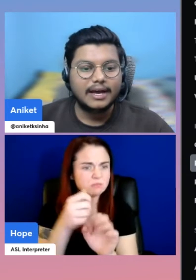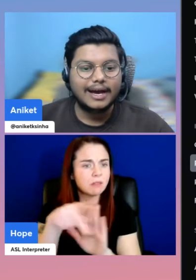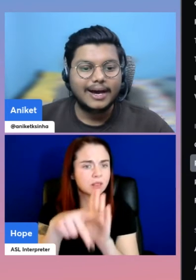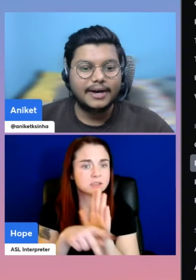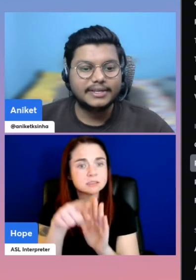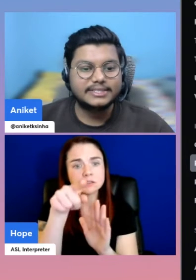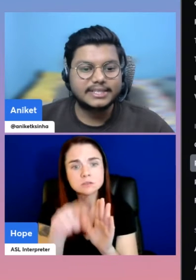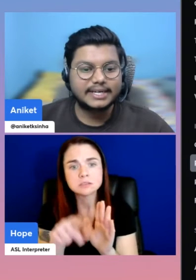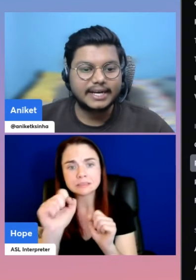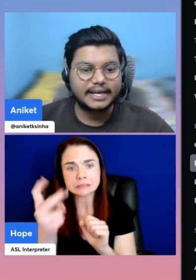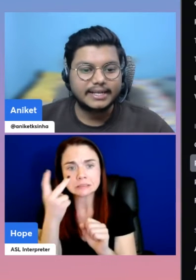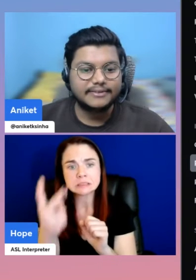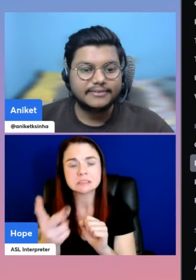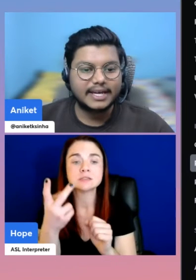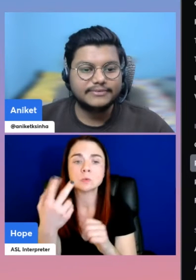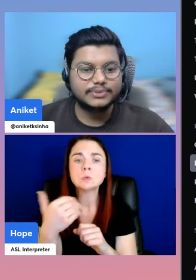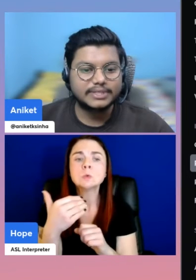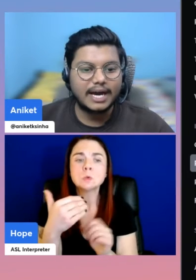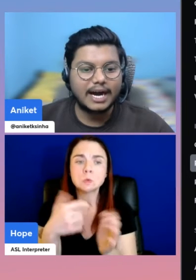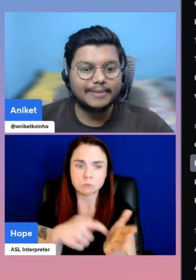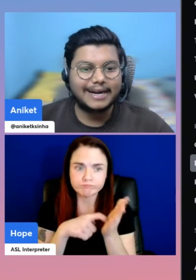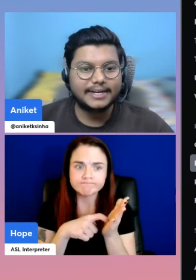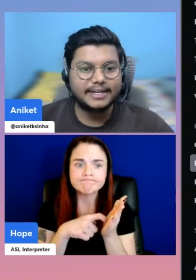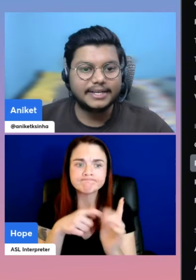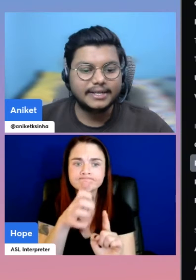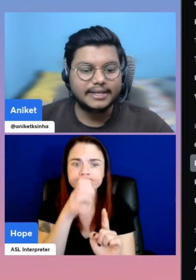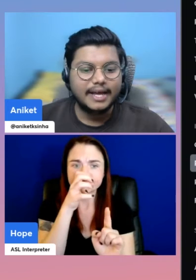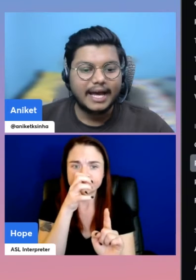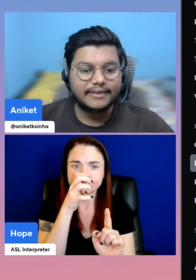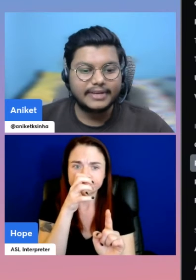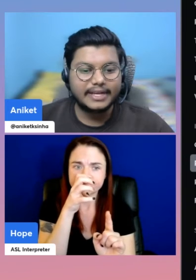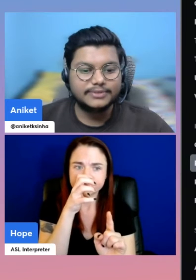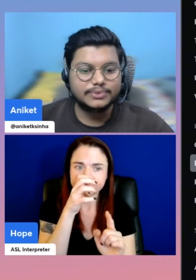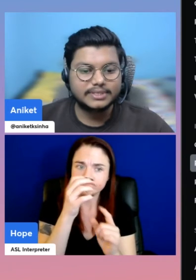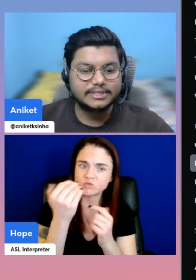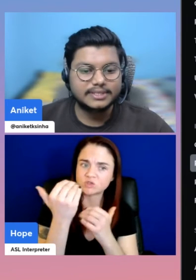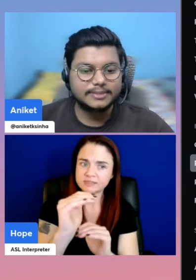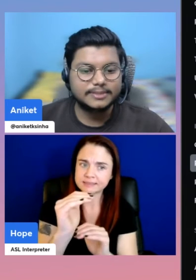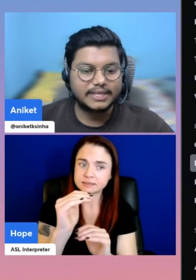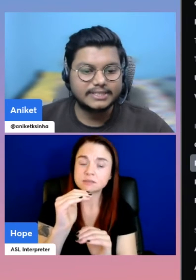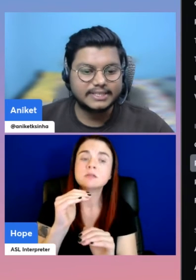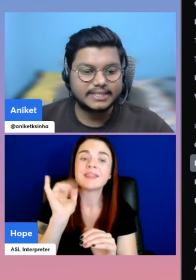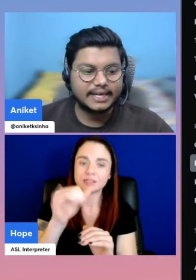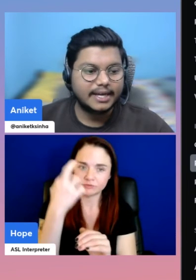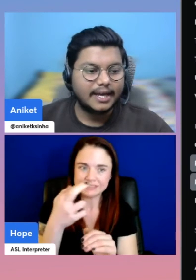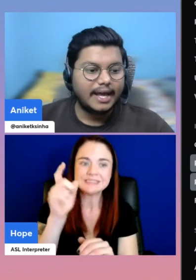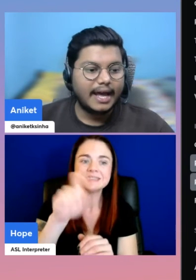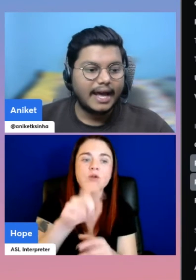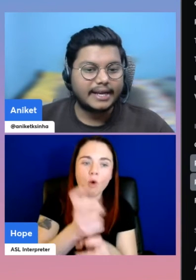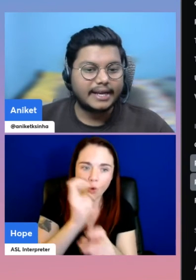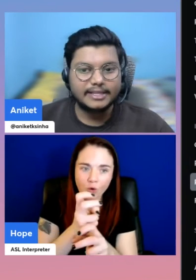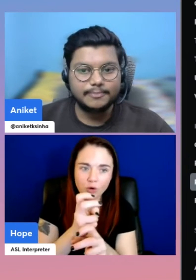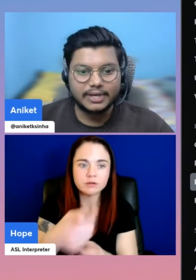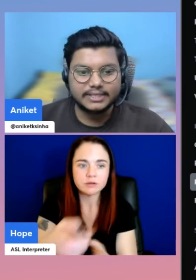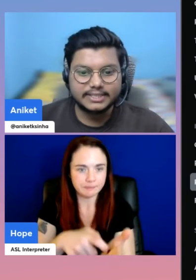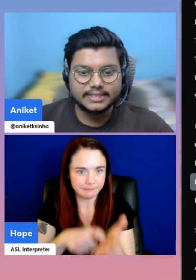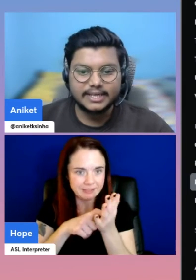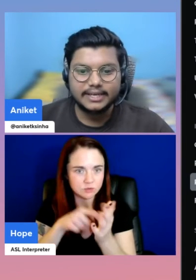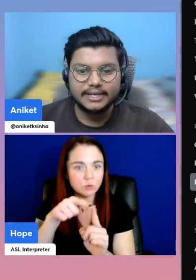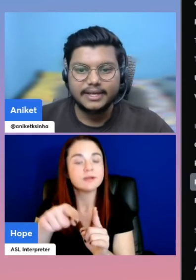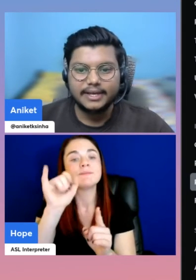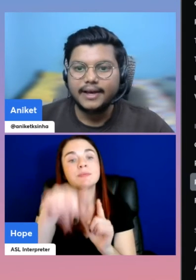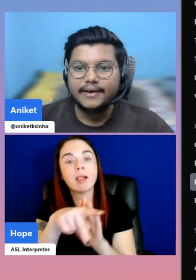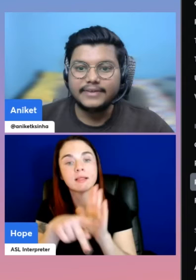have restricted, we have chosen hard mandatory, and we have chooses this policy set. And in the policy